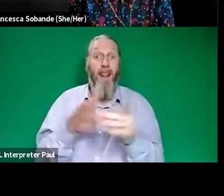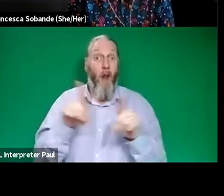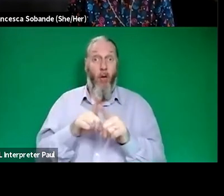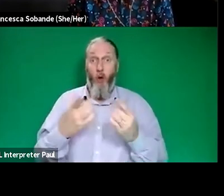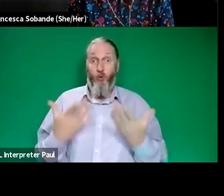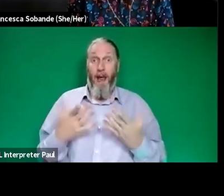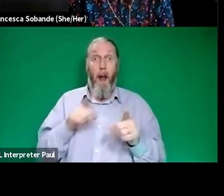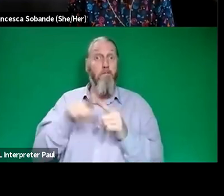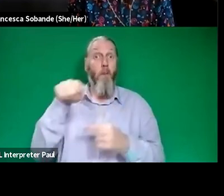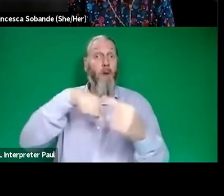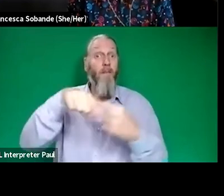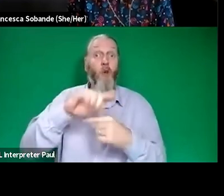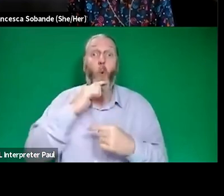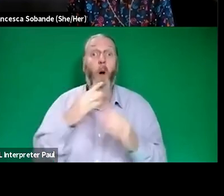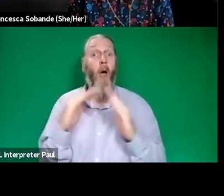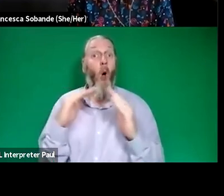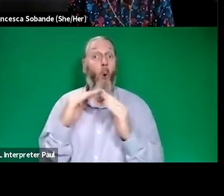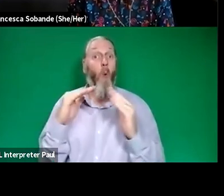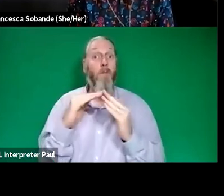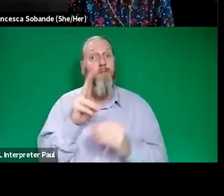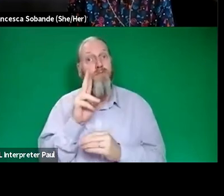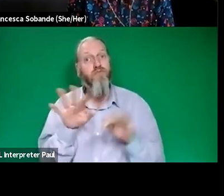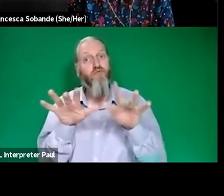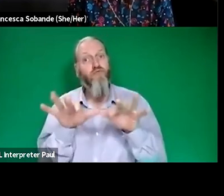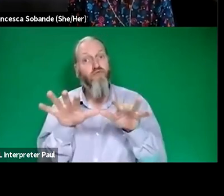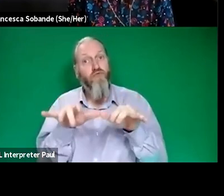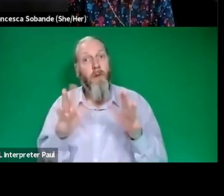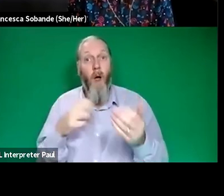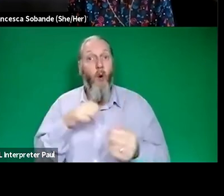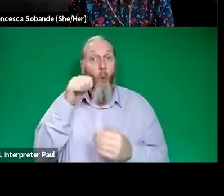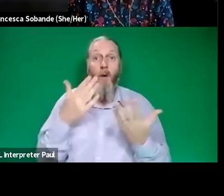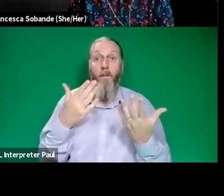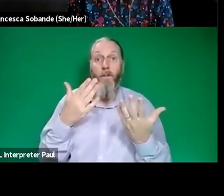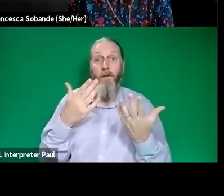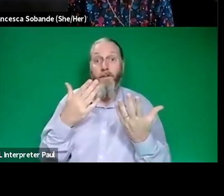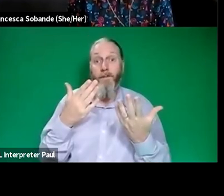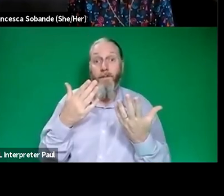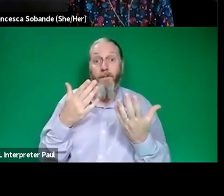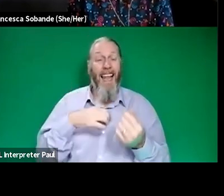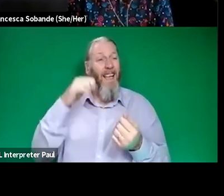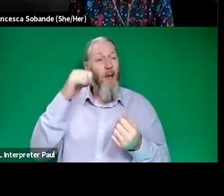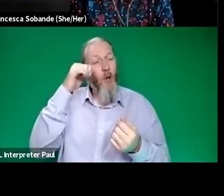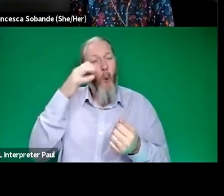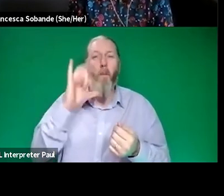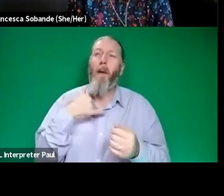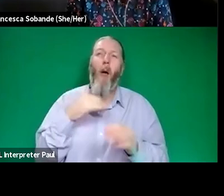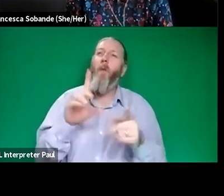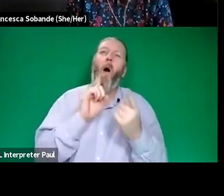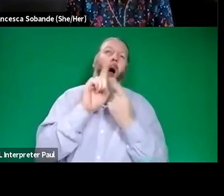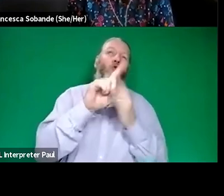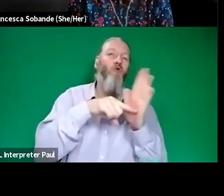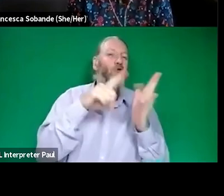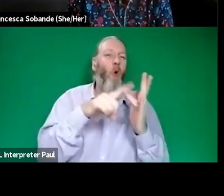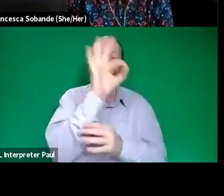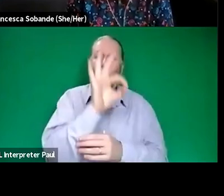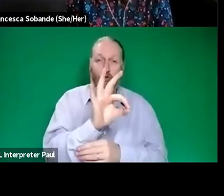home. I know we're all interpreting tech specifically, and it may not have been Jo's question quite, but we're all thinking of it in this particular